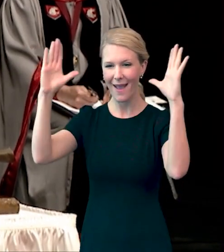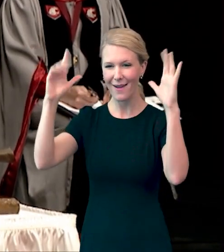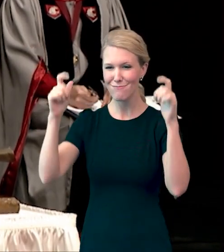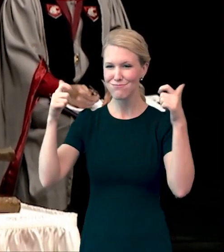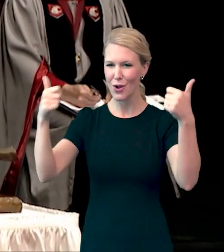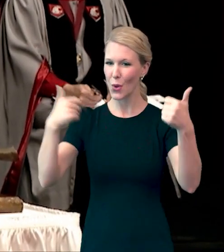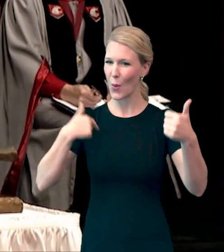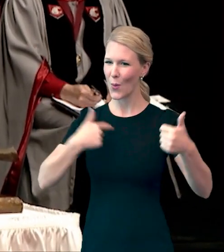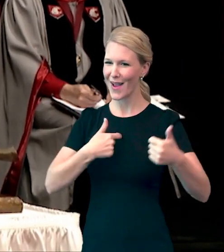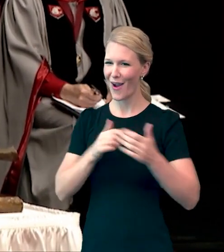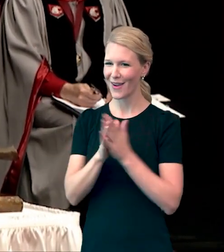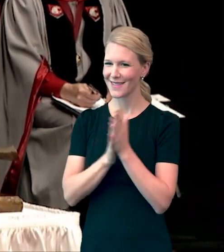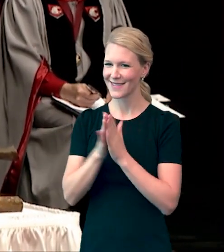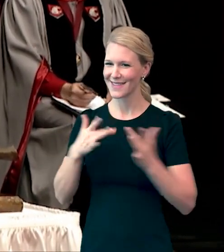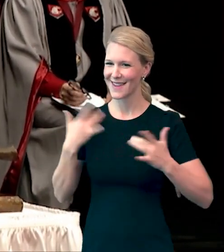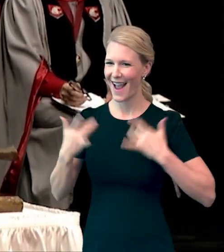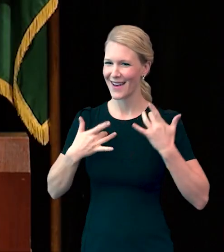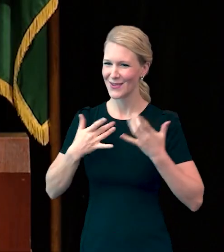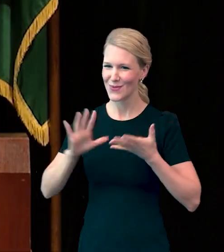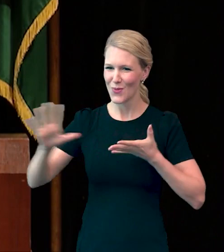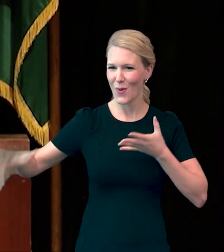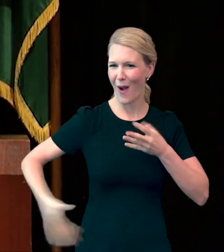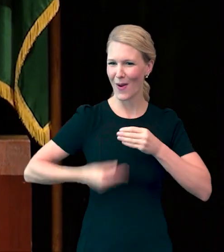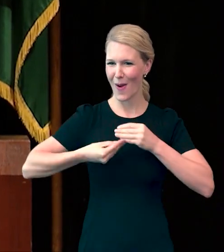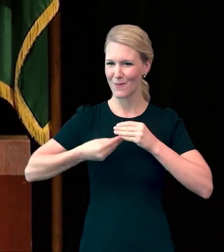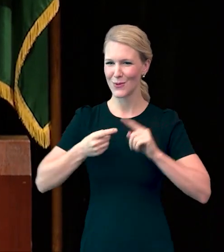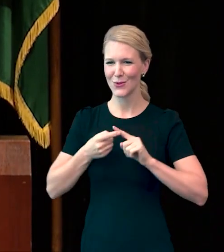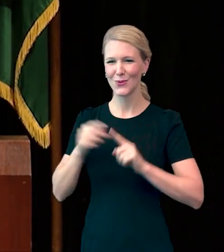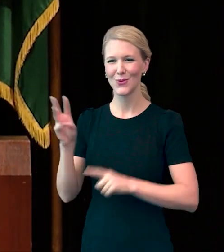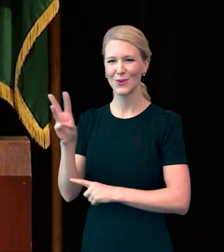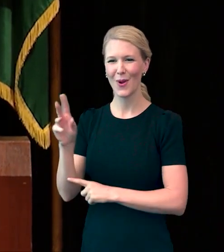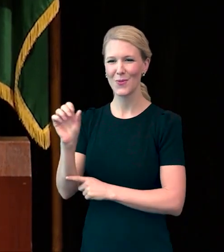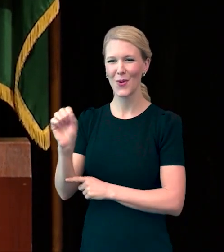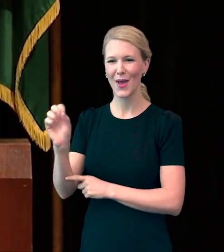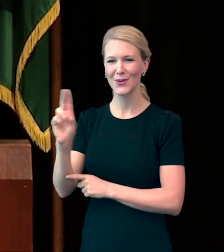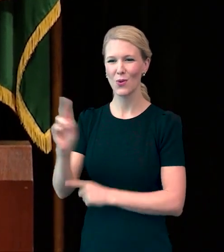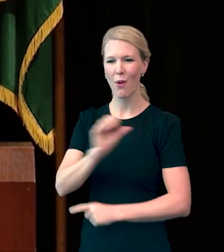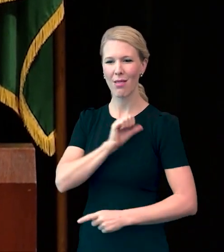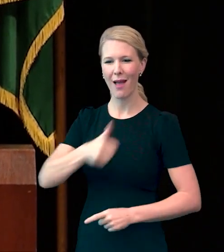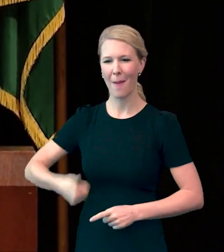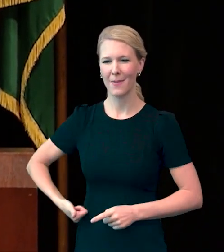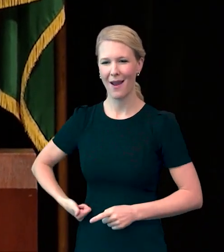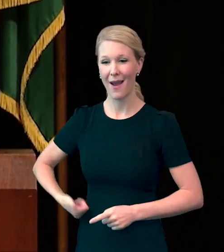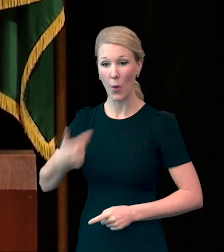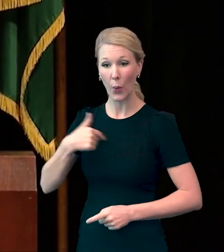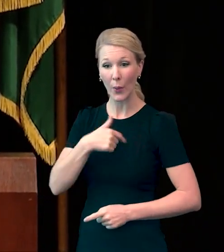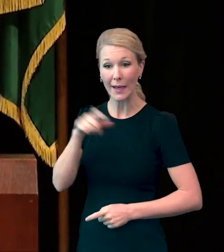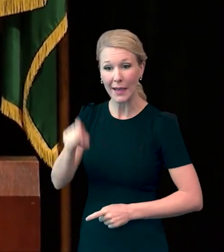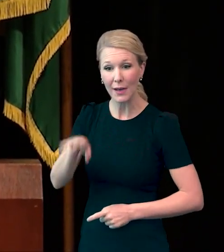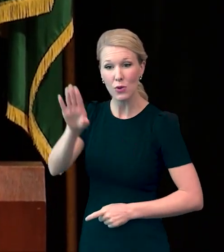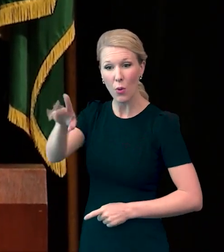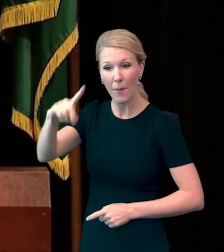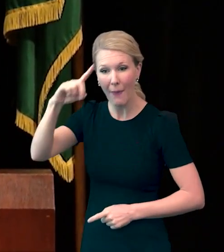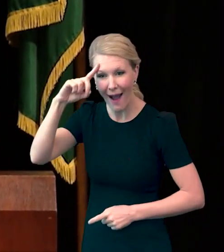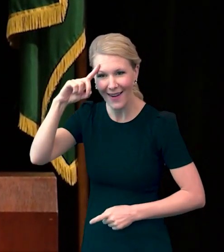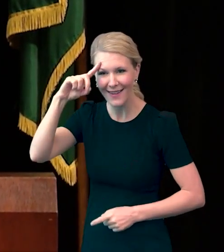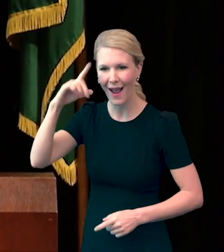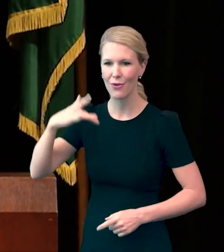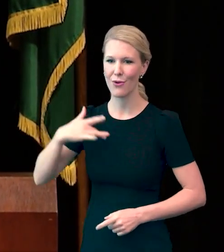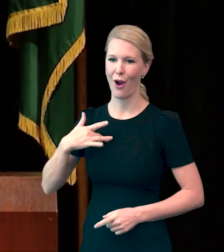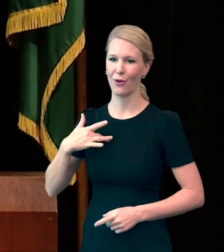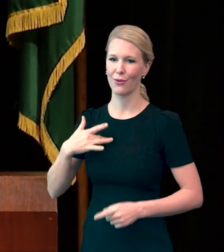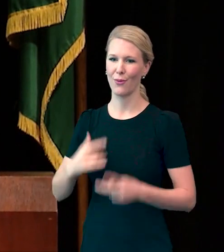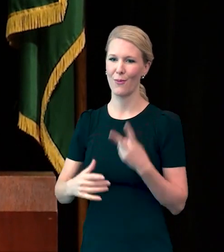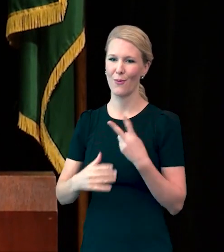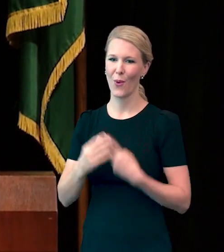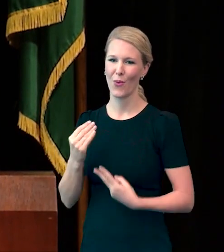We enthusiastically welcome you to the ranks of WSU alumni, and we send you into the world that greatly needs your minds